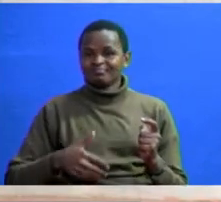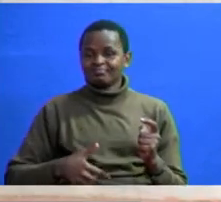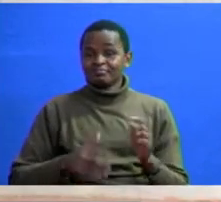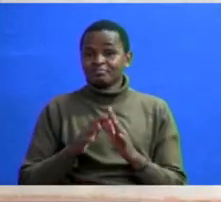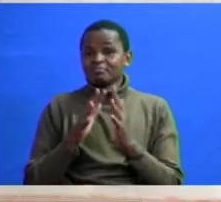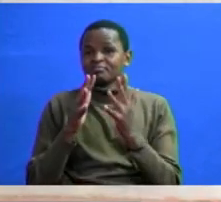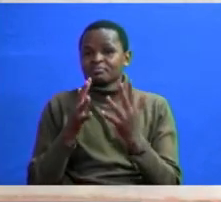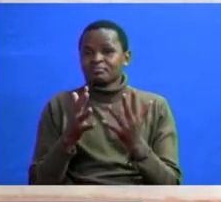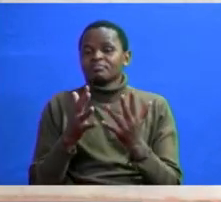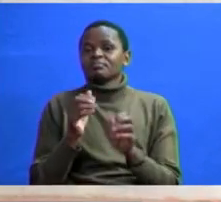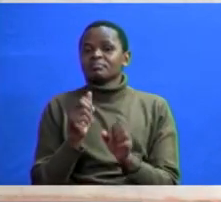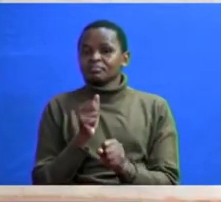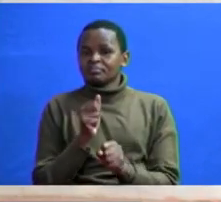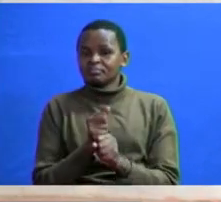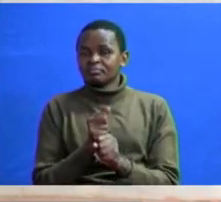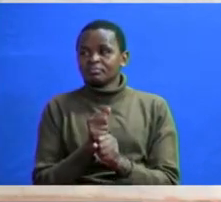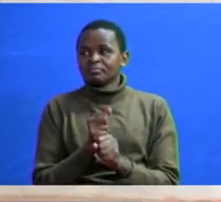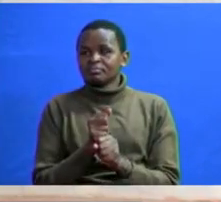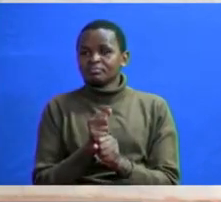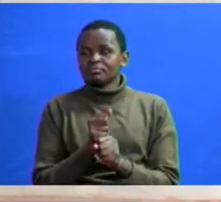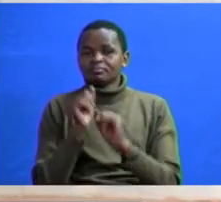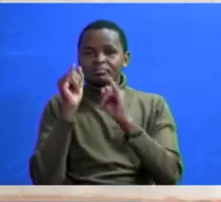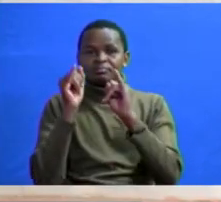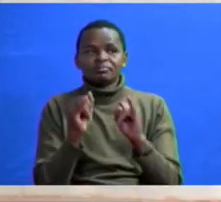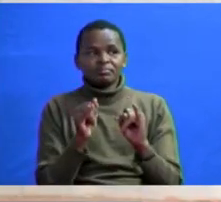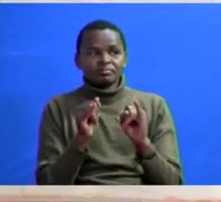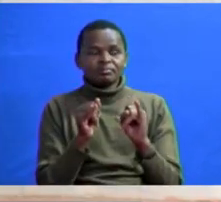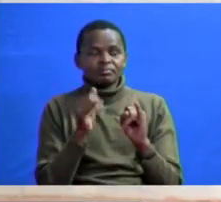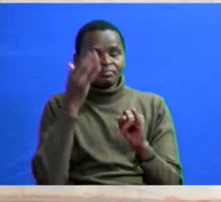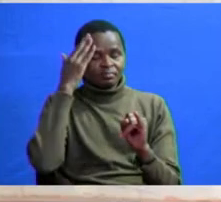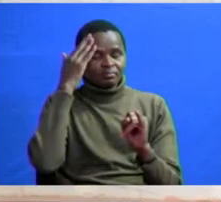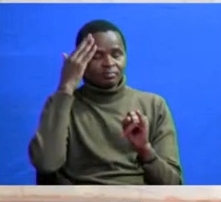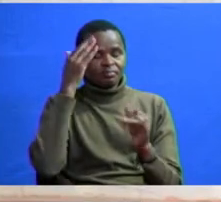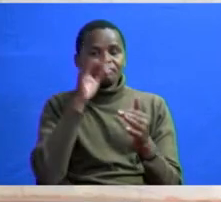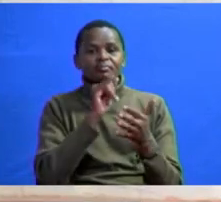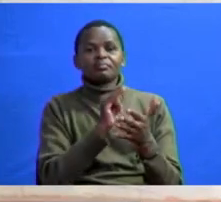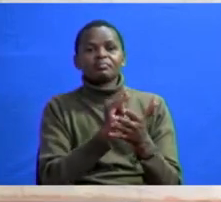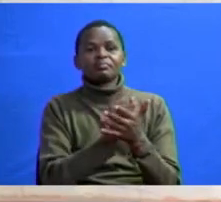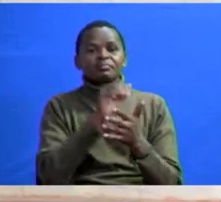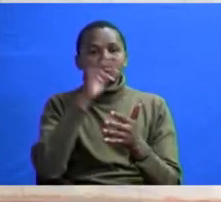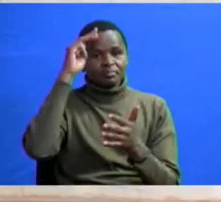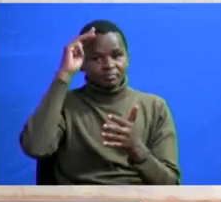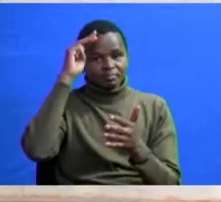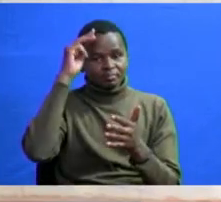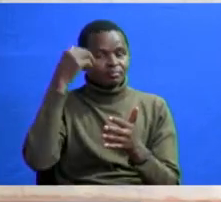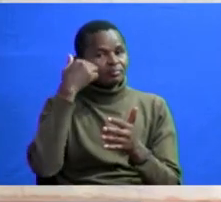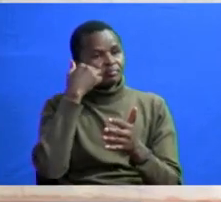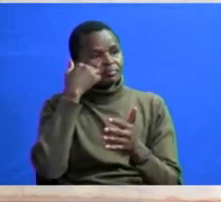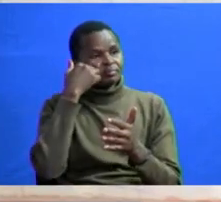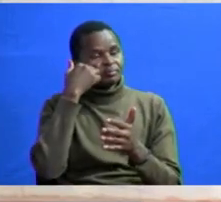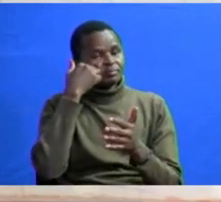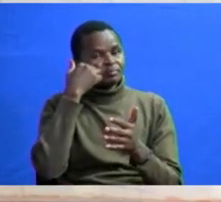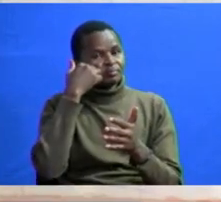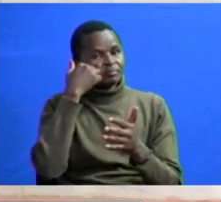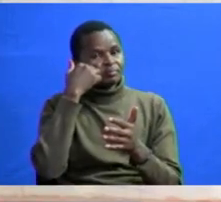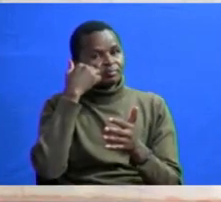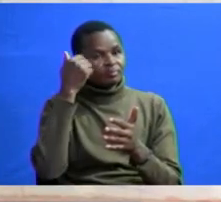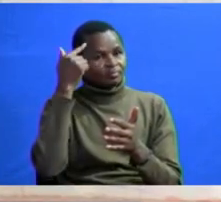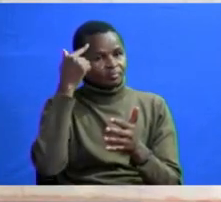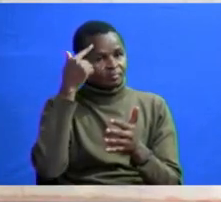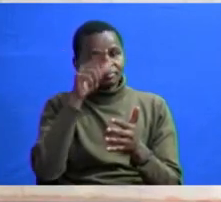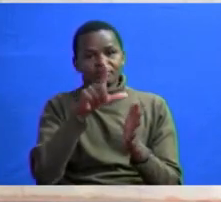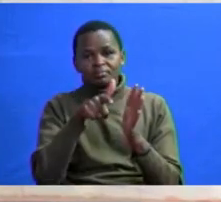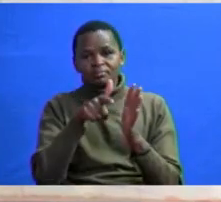how does one, as you do this particular introduction, how does one actually know that they have a mental illness so that they can seek further help?